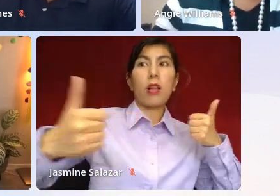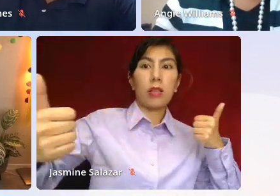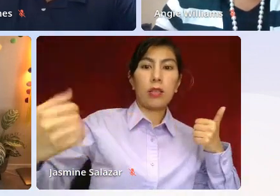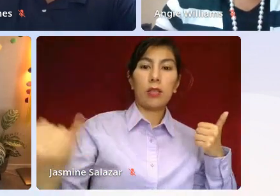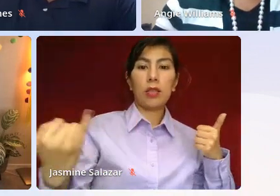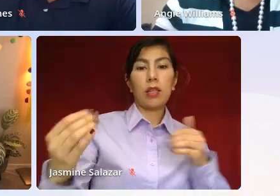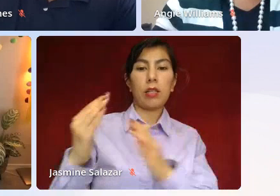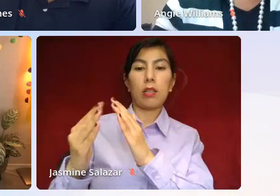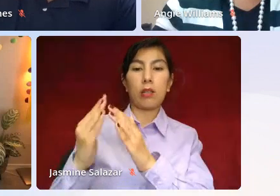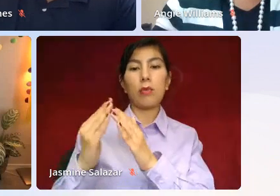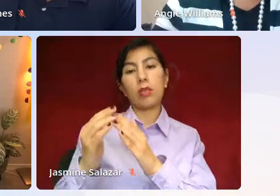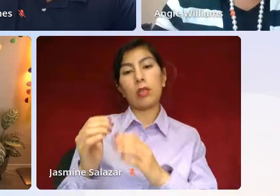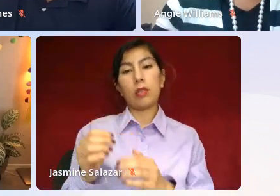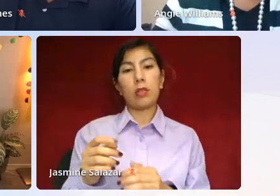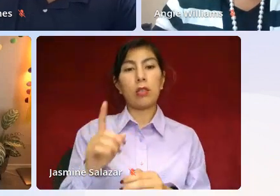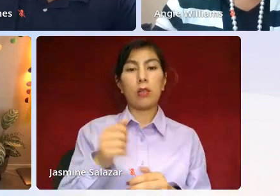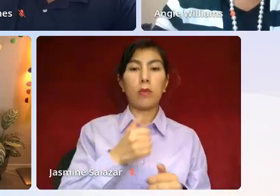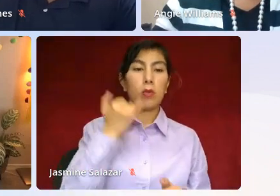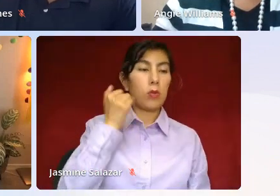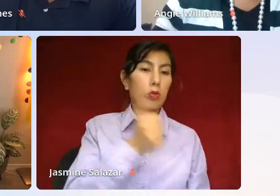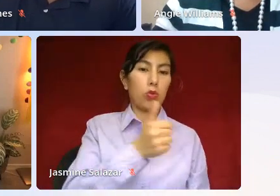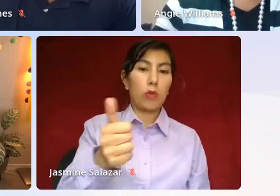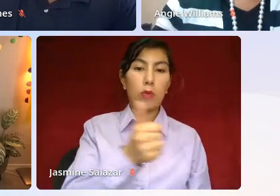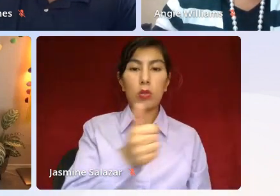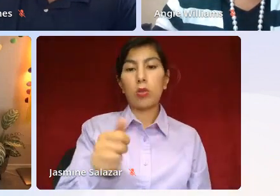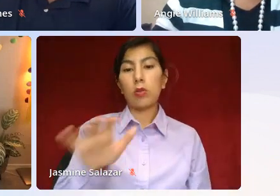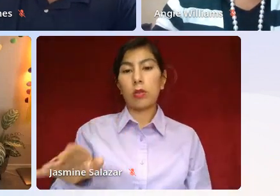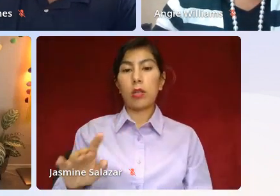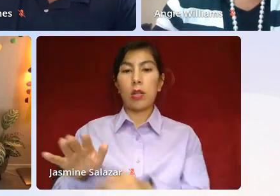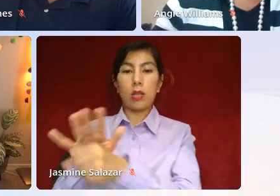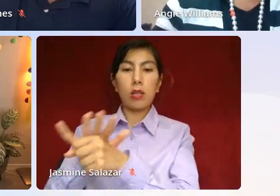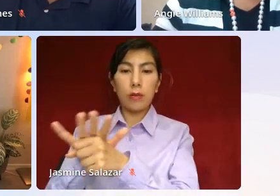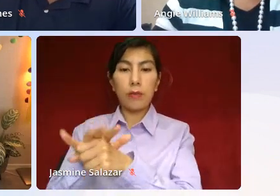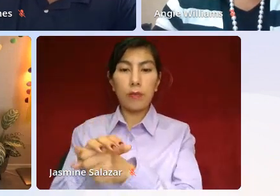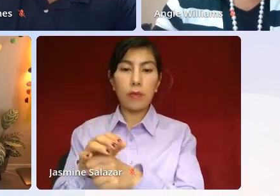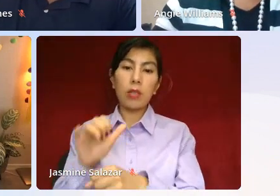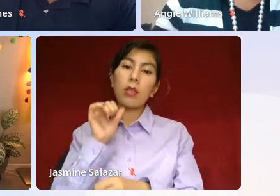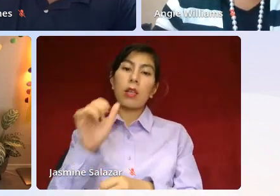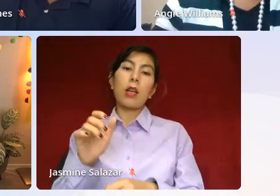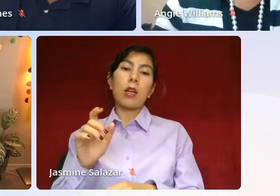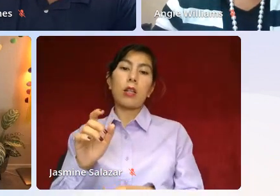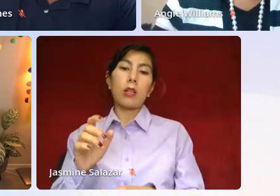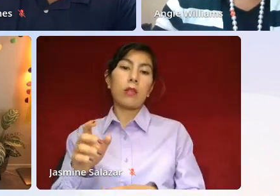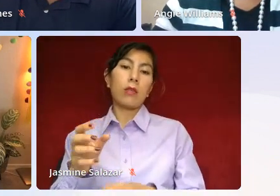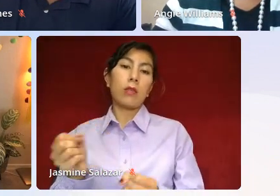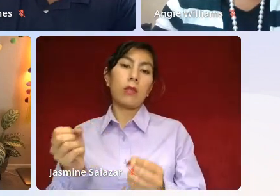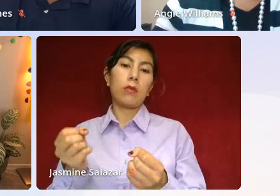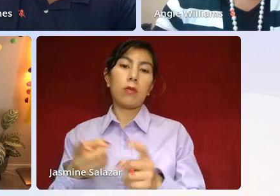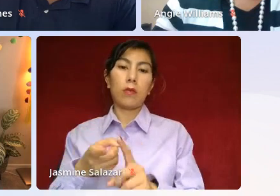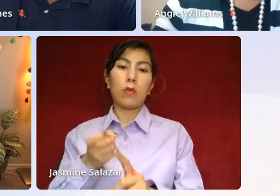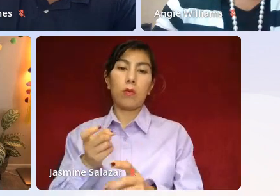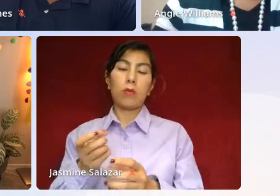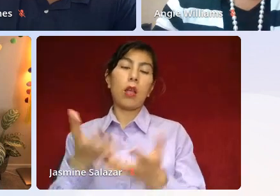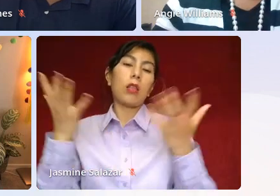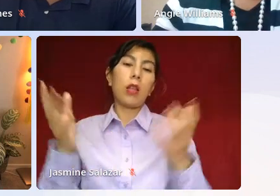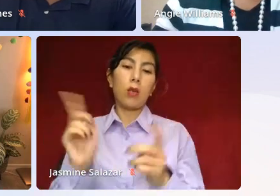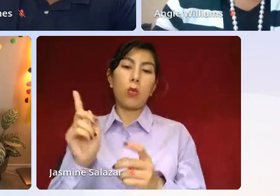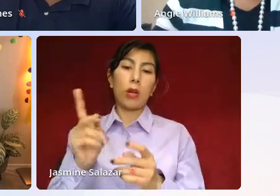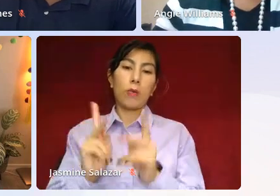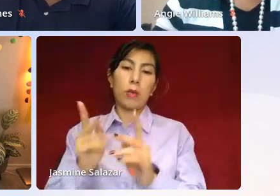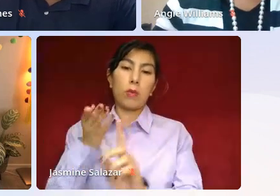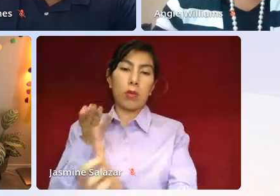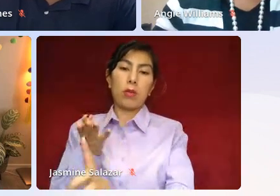or tribal nations or territories, there's not a lot of folks around. And so in terms of services and things like that. So I wonder